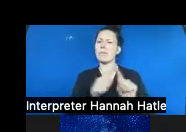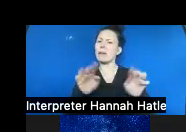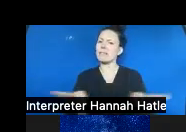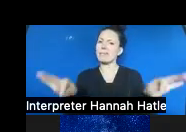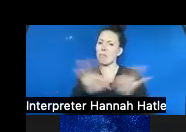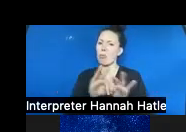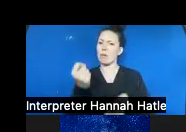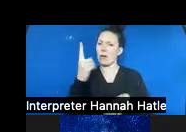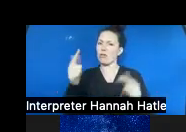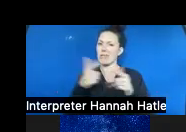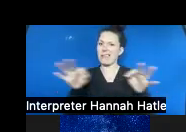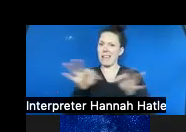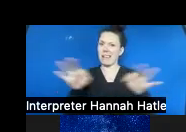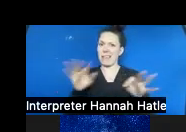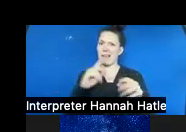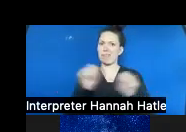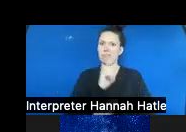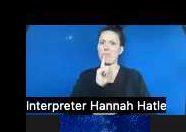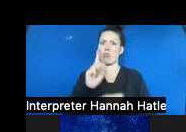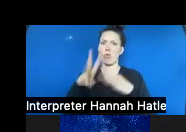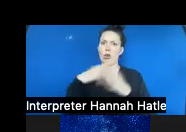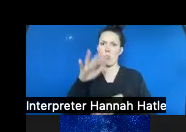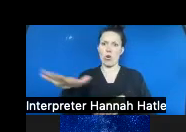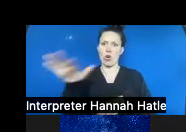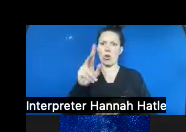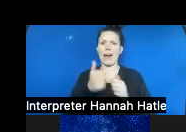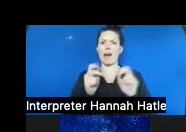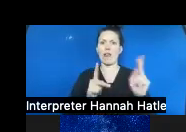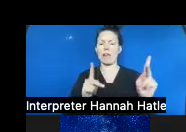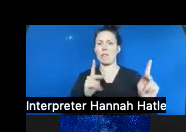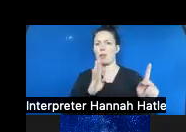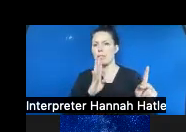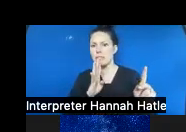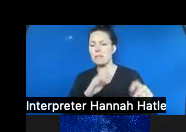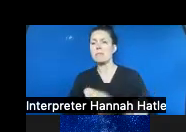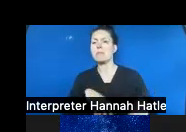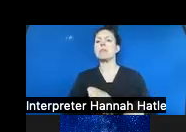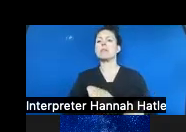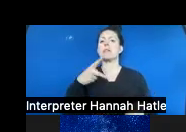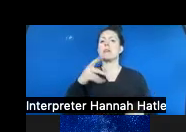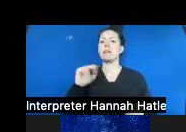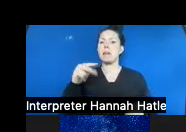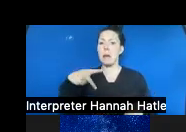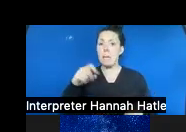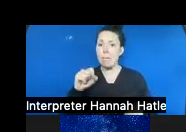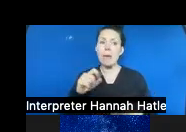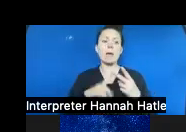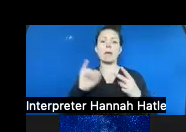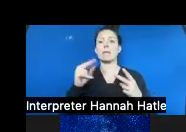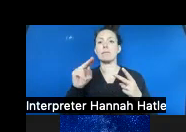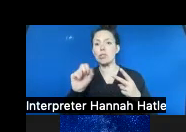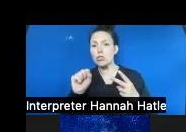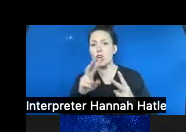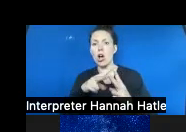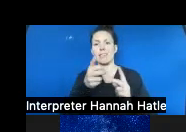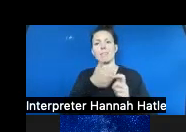used out there in the world, how pimps and johns, how they're talking to the survivors and victims themselves.